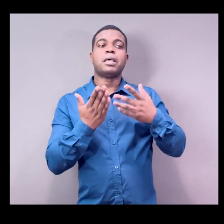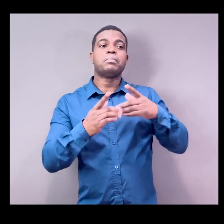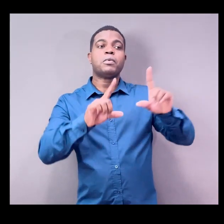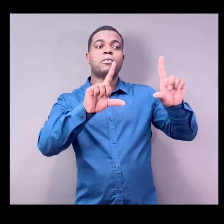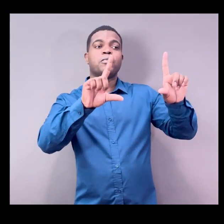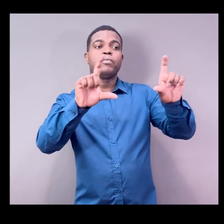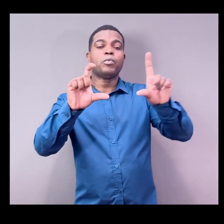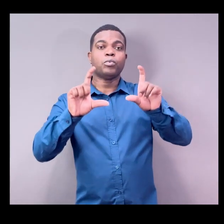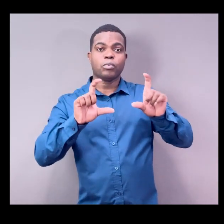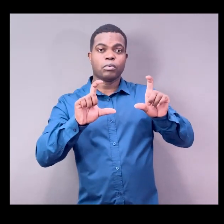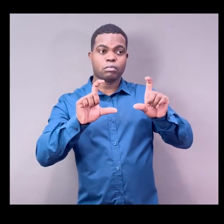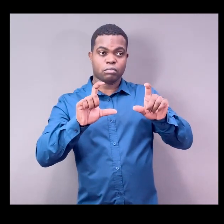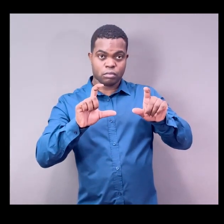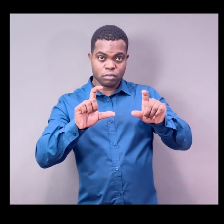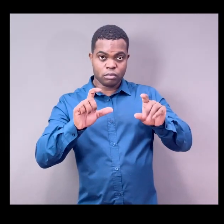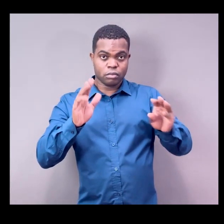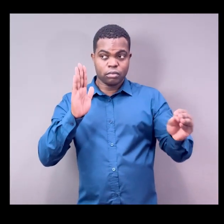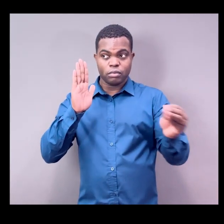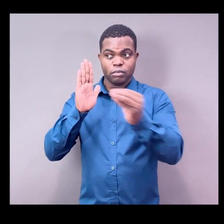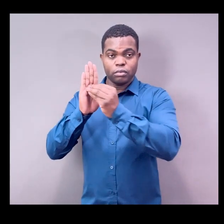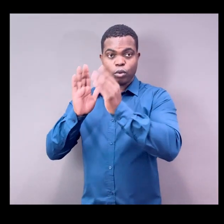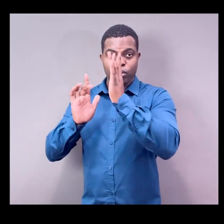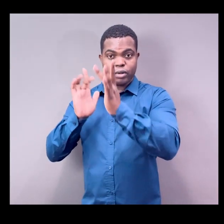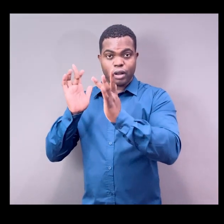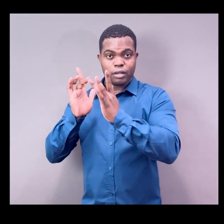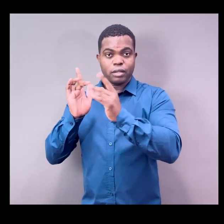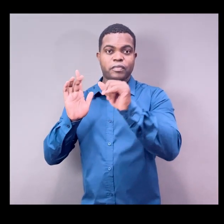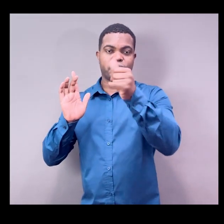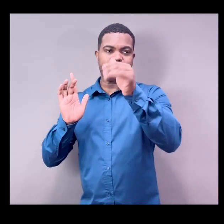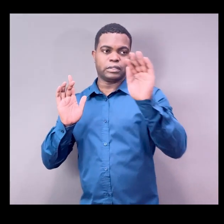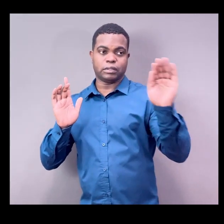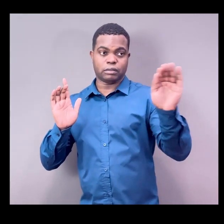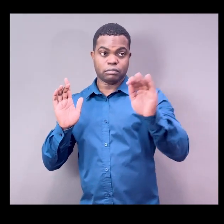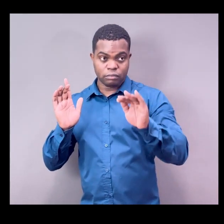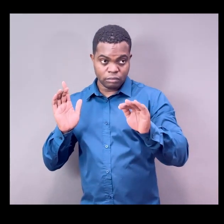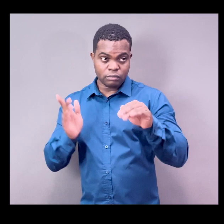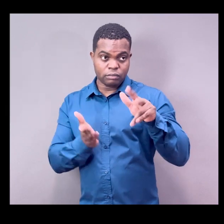social media, or you want to use it for a press release or